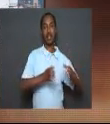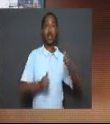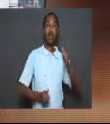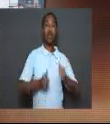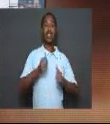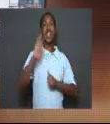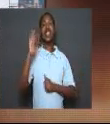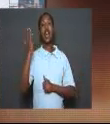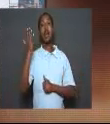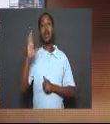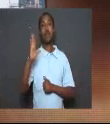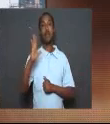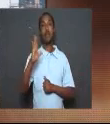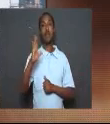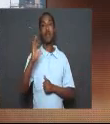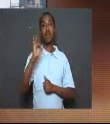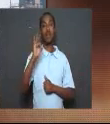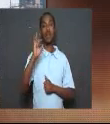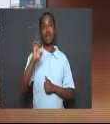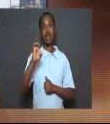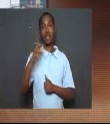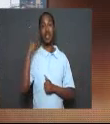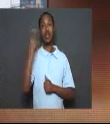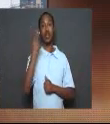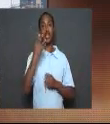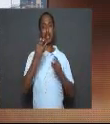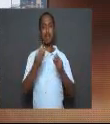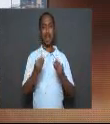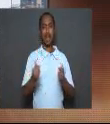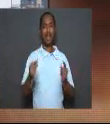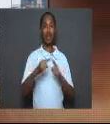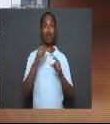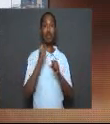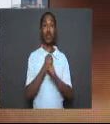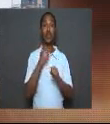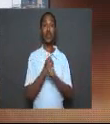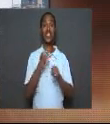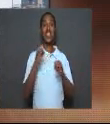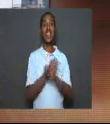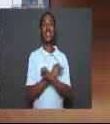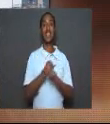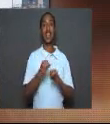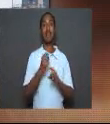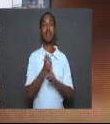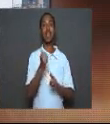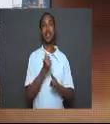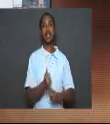is a type of furnace used for smelting to produce industrial